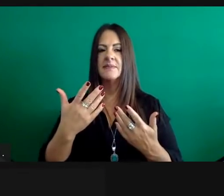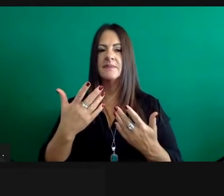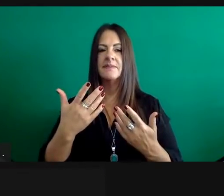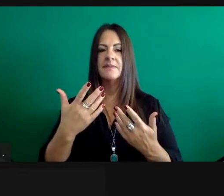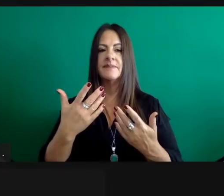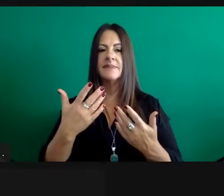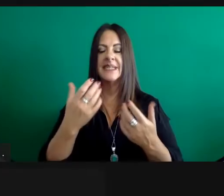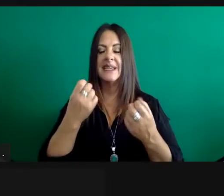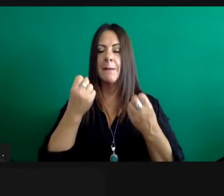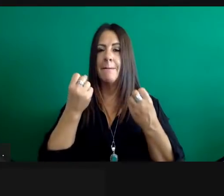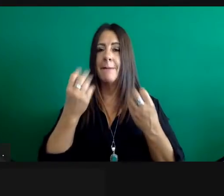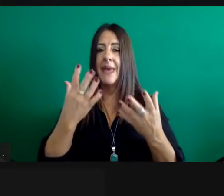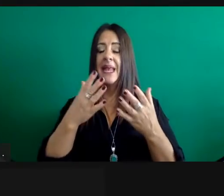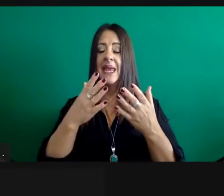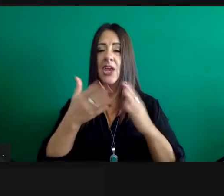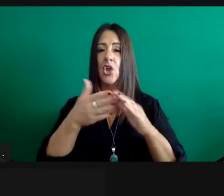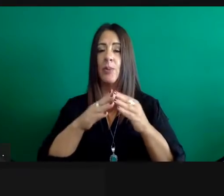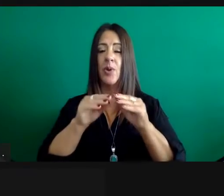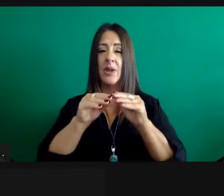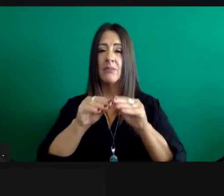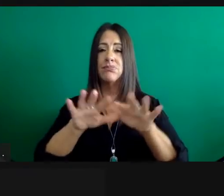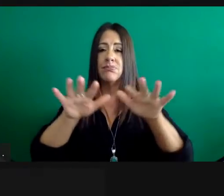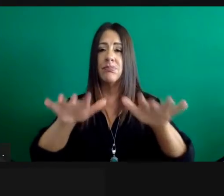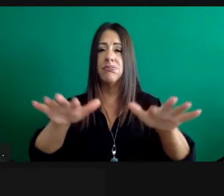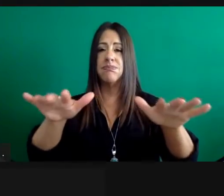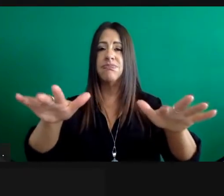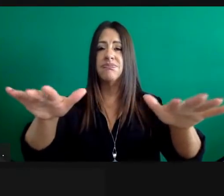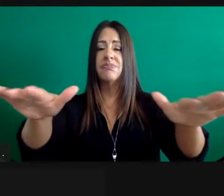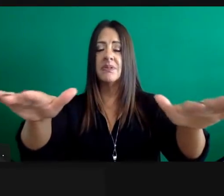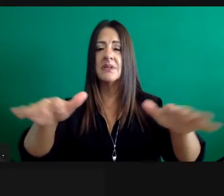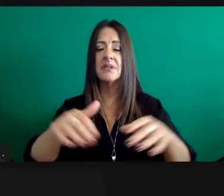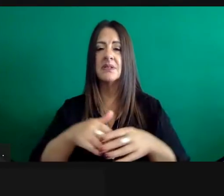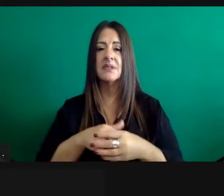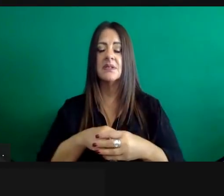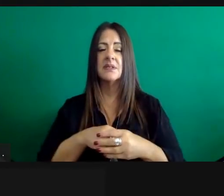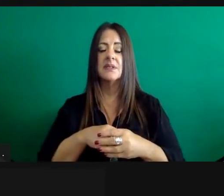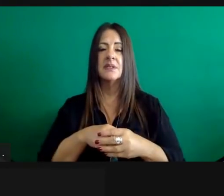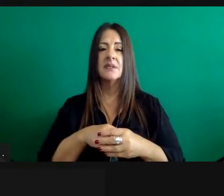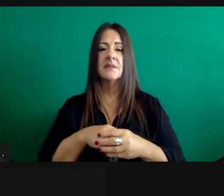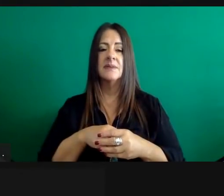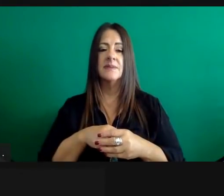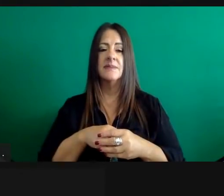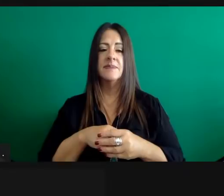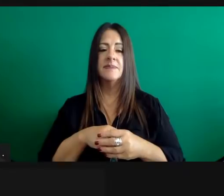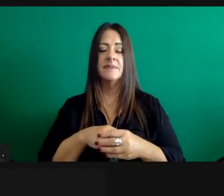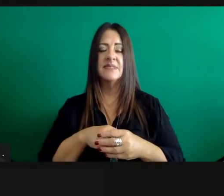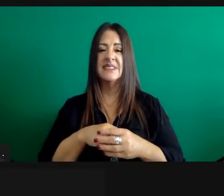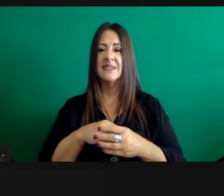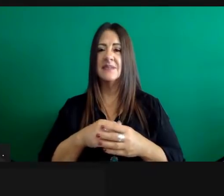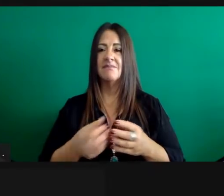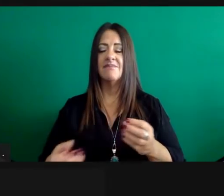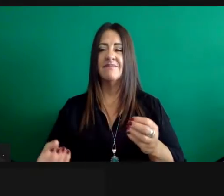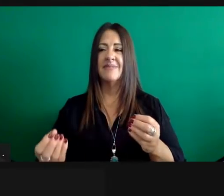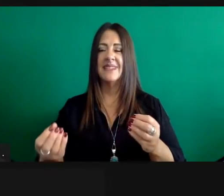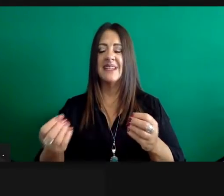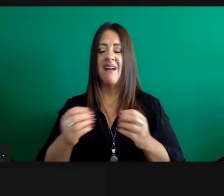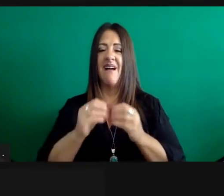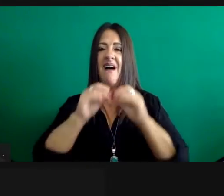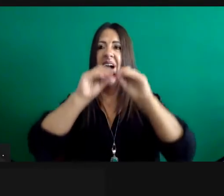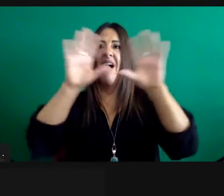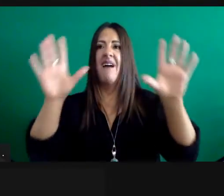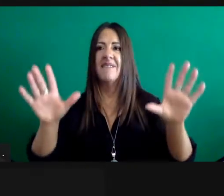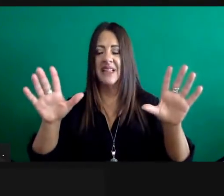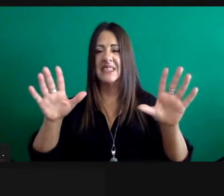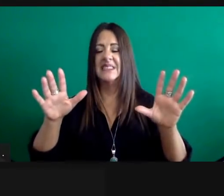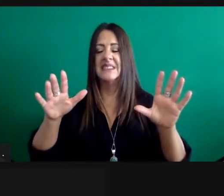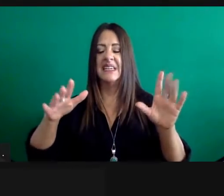community-wide transmission and that the virus is just more abundant and around us, that